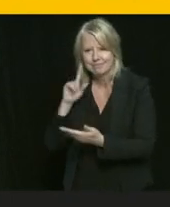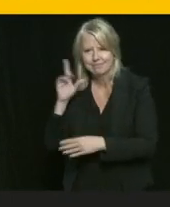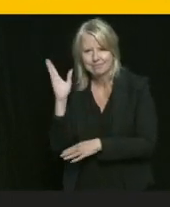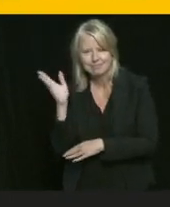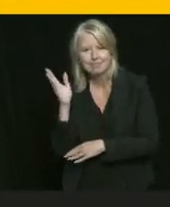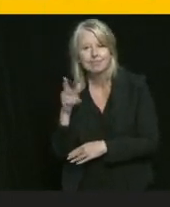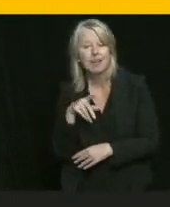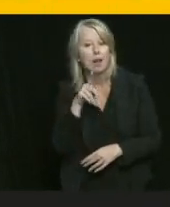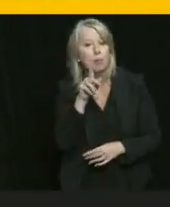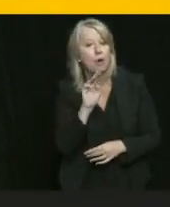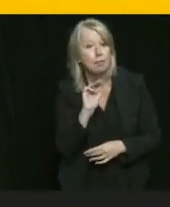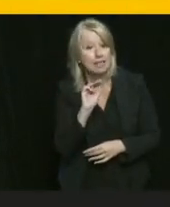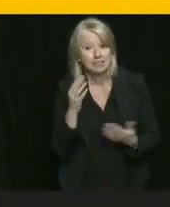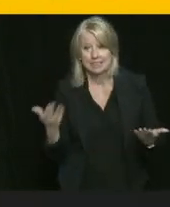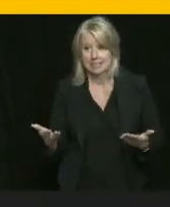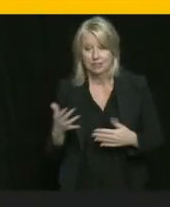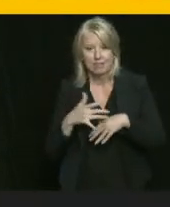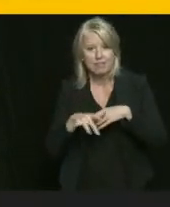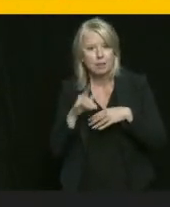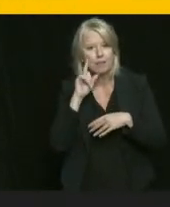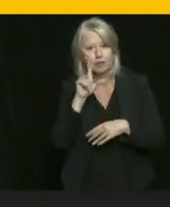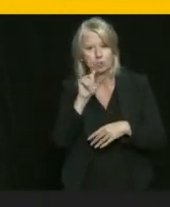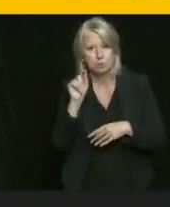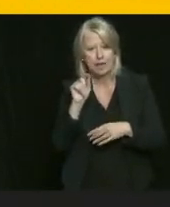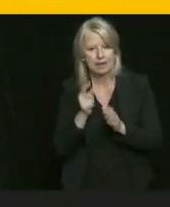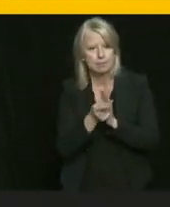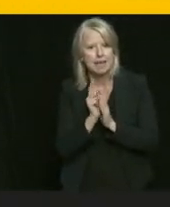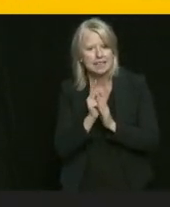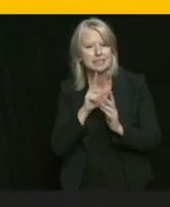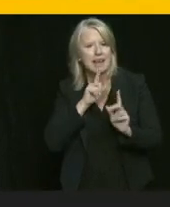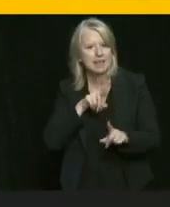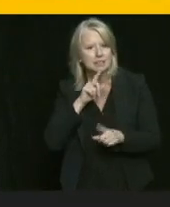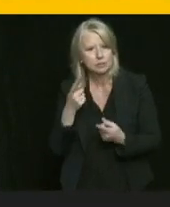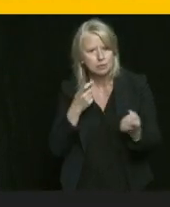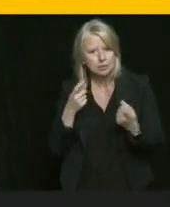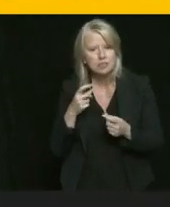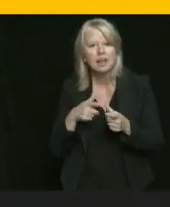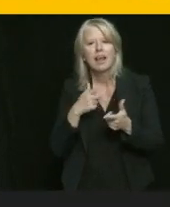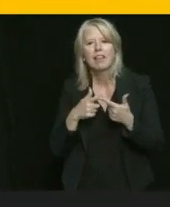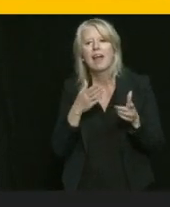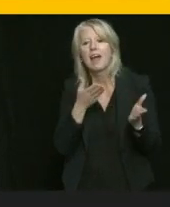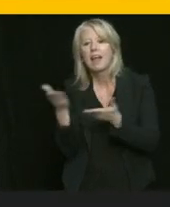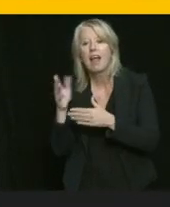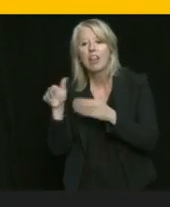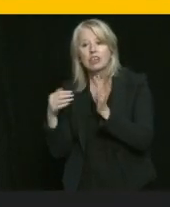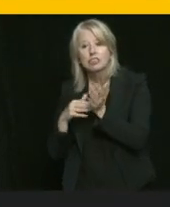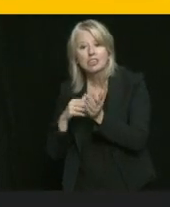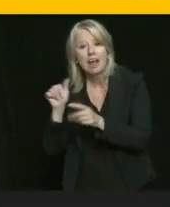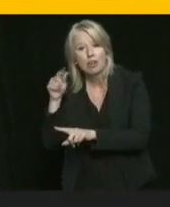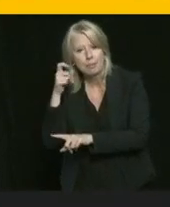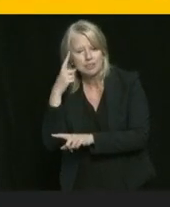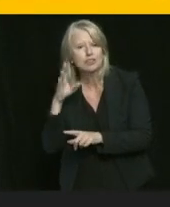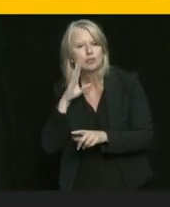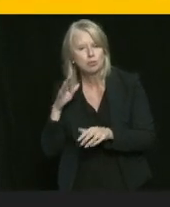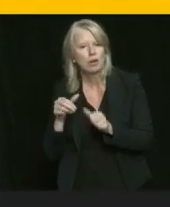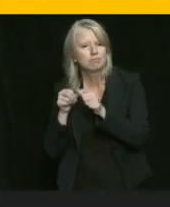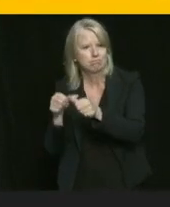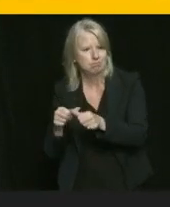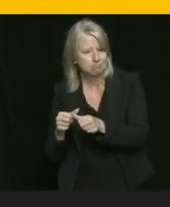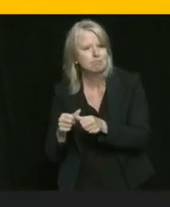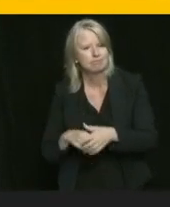be available for 20 minutes for the question period, and Ministers Usen, Minister Miller, and doctors will remain available for more question afterwards. Starting with the